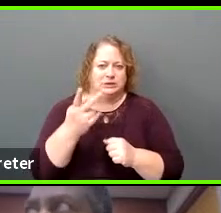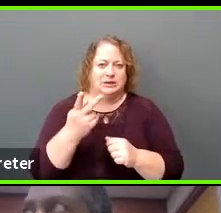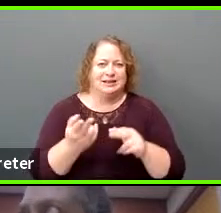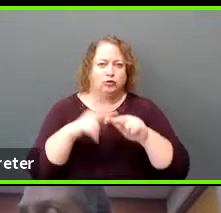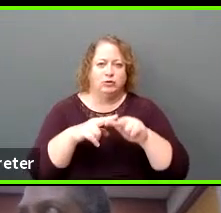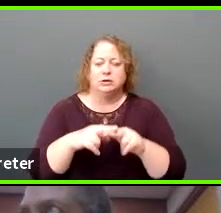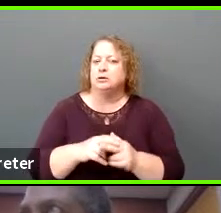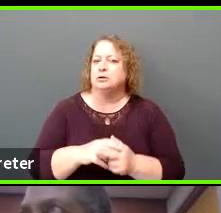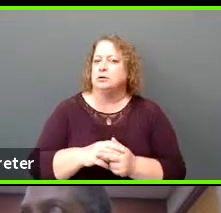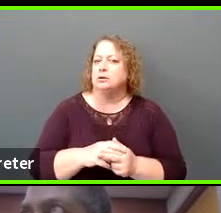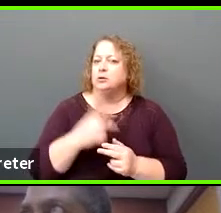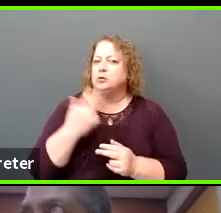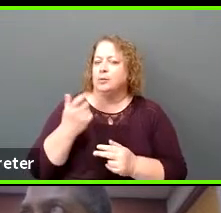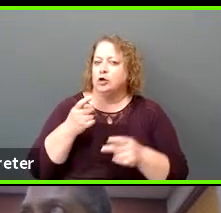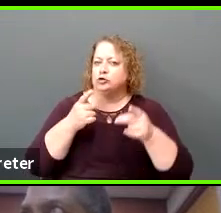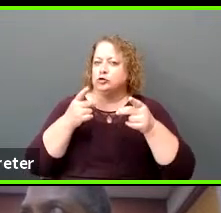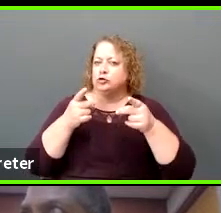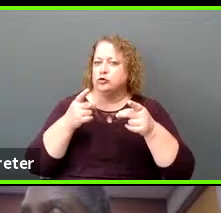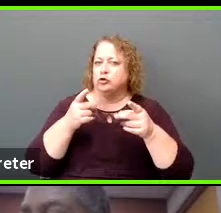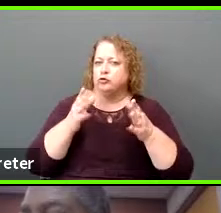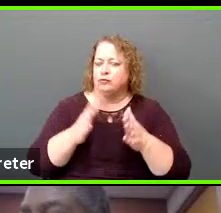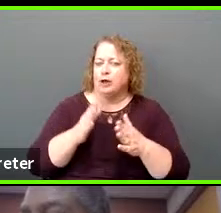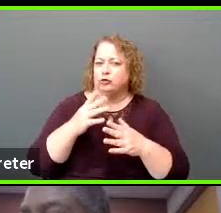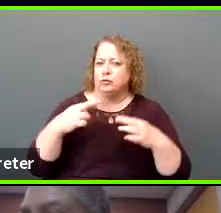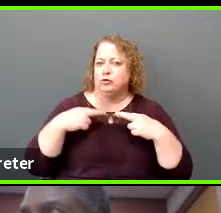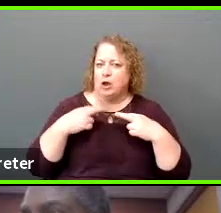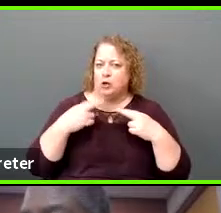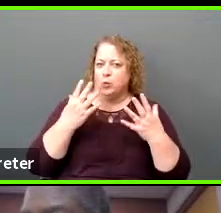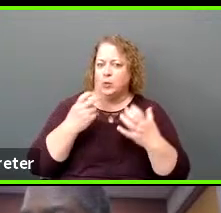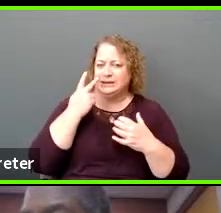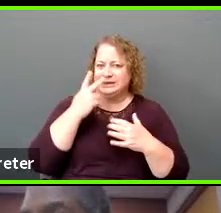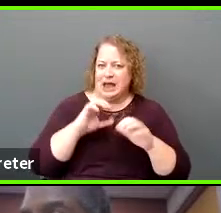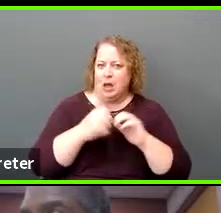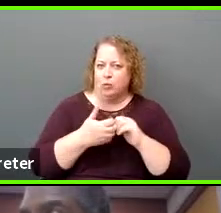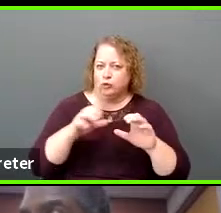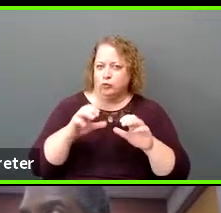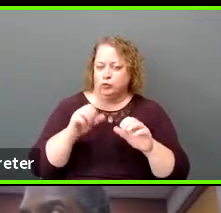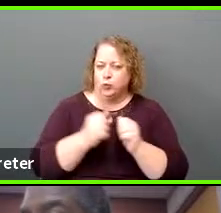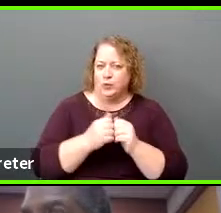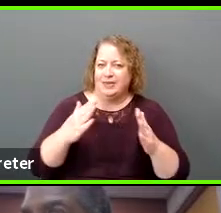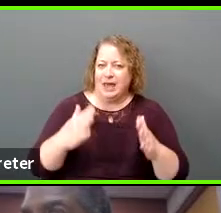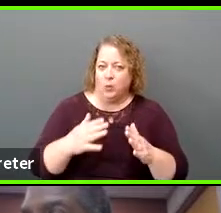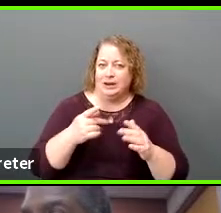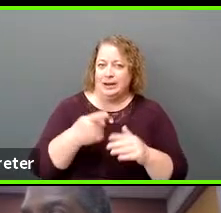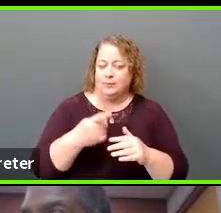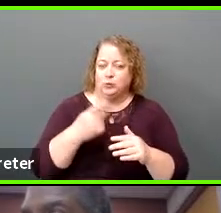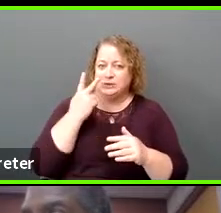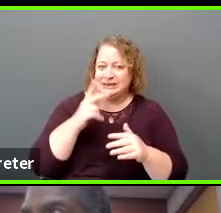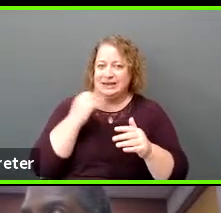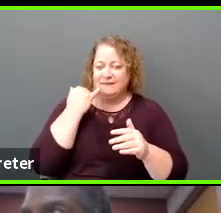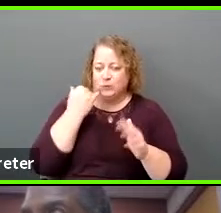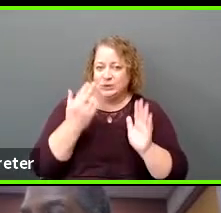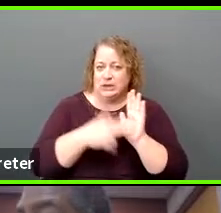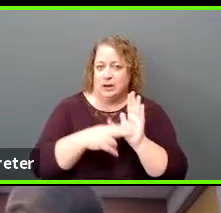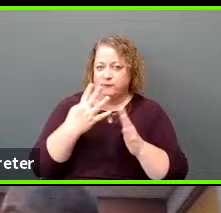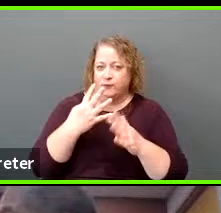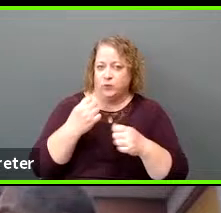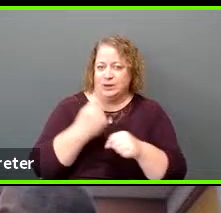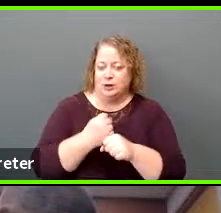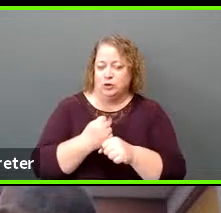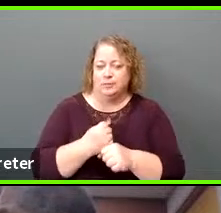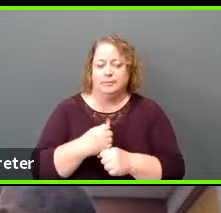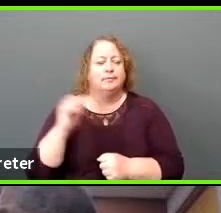increase. So since their director's retired, we basically want to see how they're going to do without him before we sign up for a 4-year contract. Is that the idea? Yes.